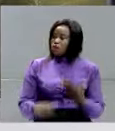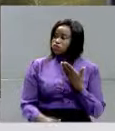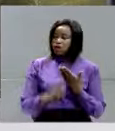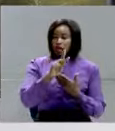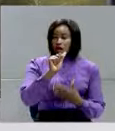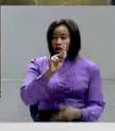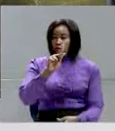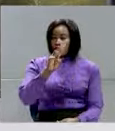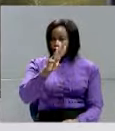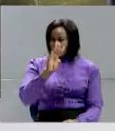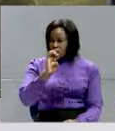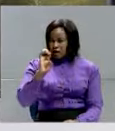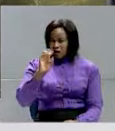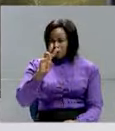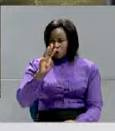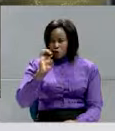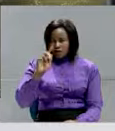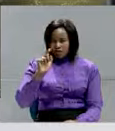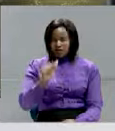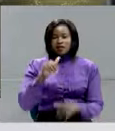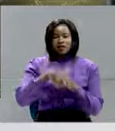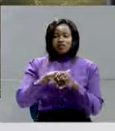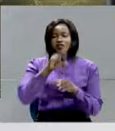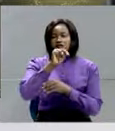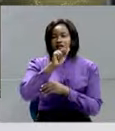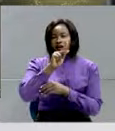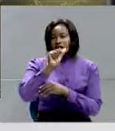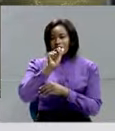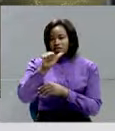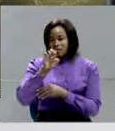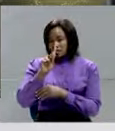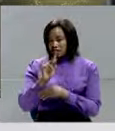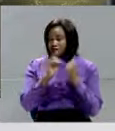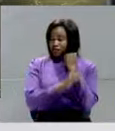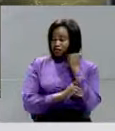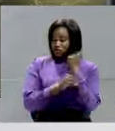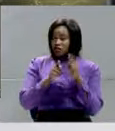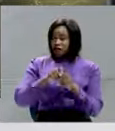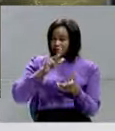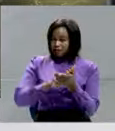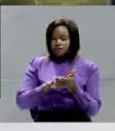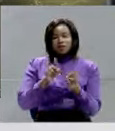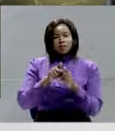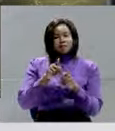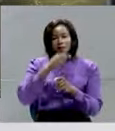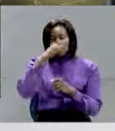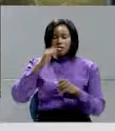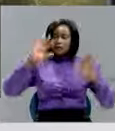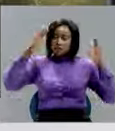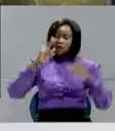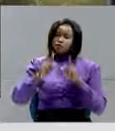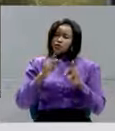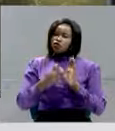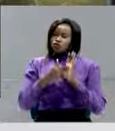Kaweweta UPDF training school in Nakaseke district. During the pass out, President Museveni commended the citizens for their enthusiasm shown